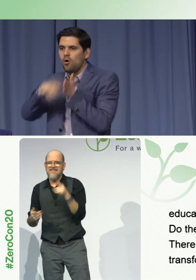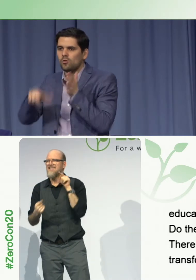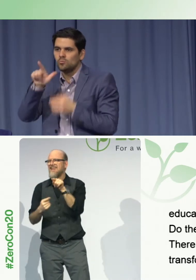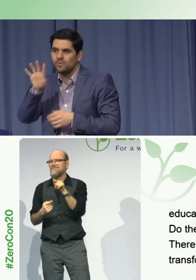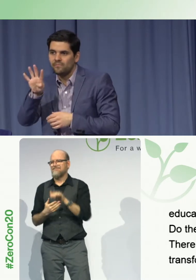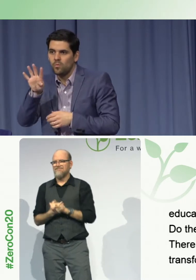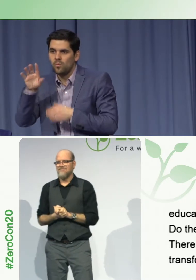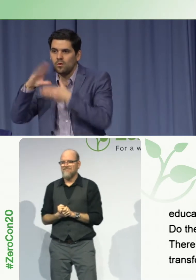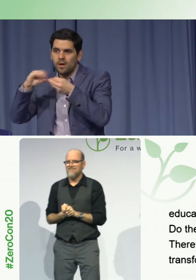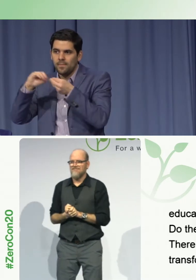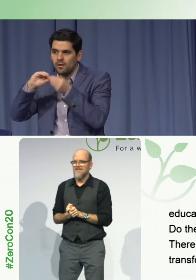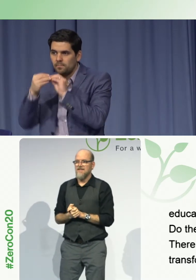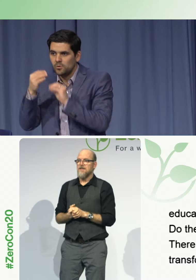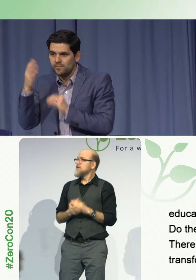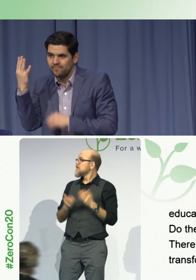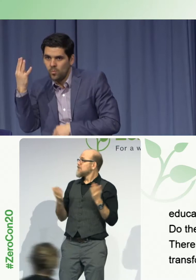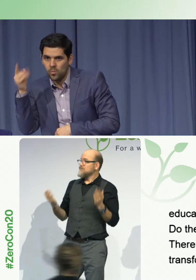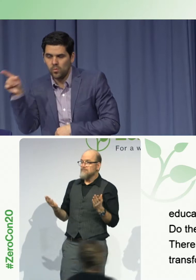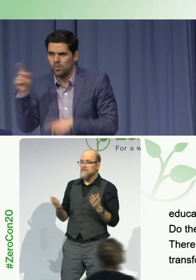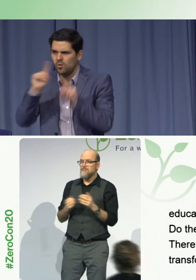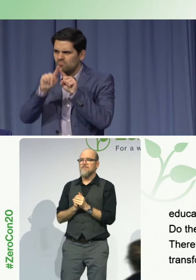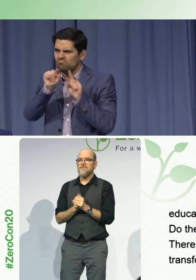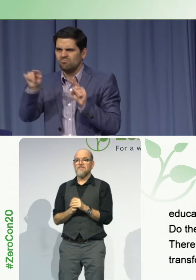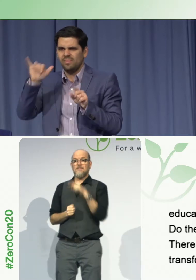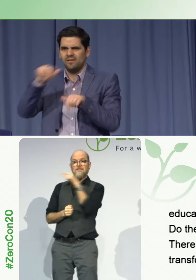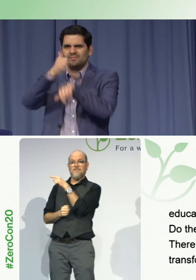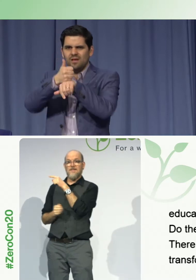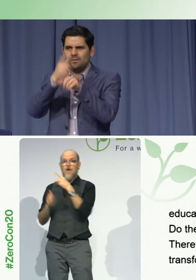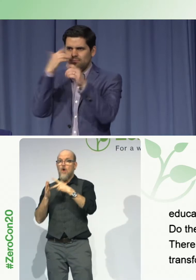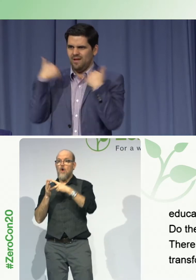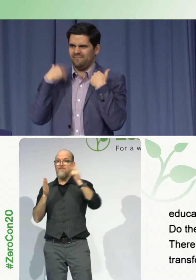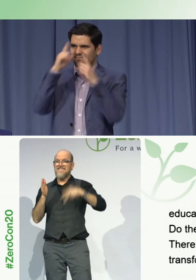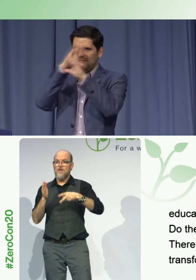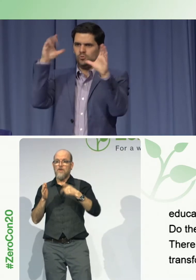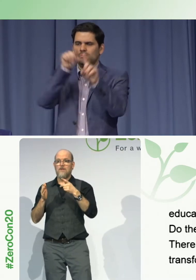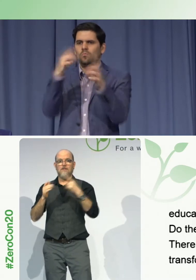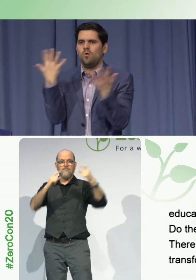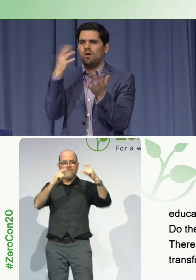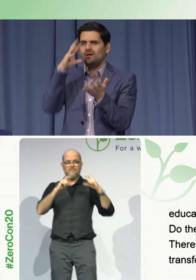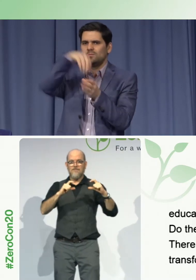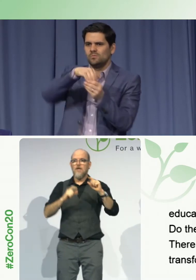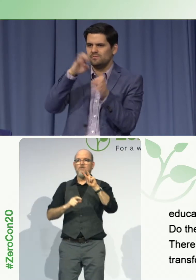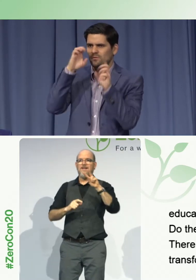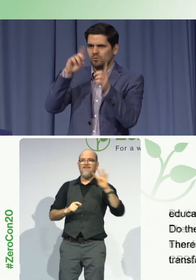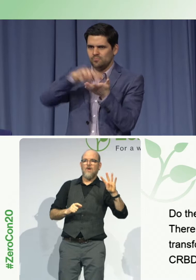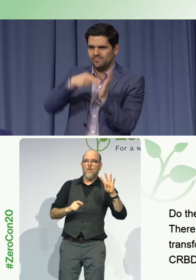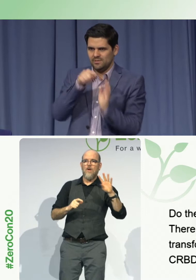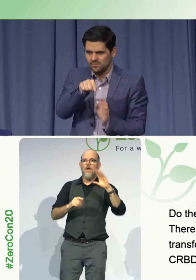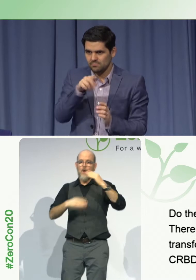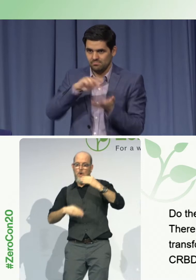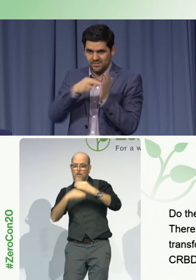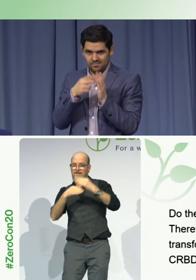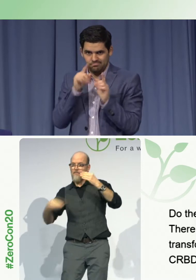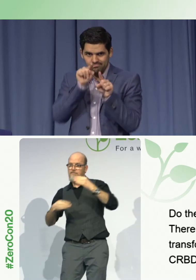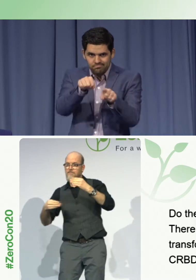The CRPD, Article 24, and General Comment Number 4 have set very clear goals as to